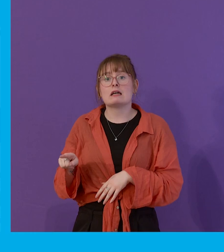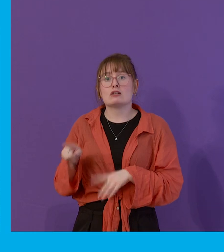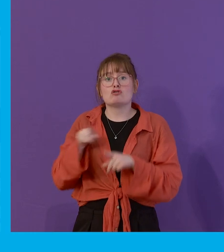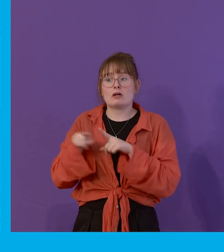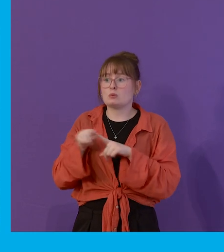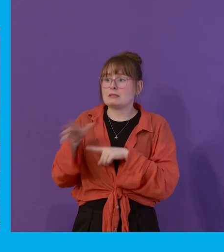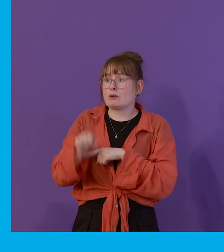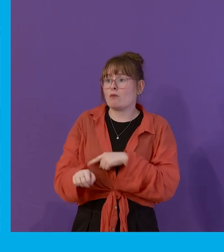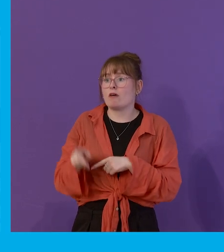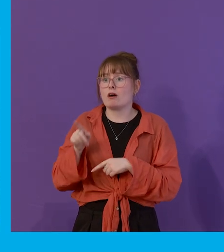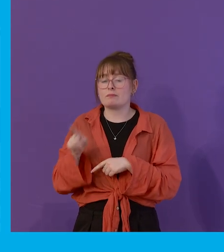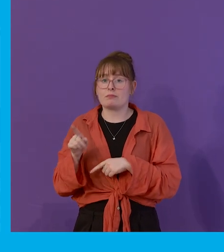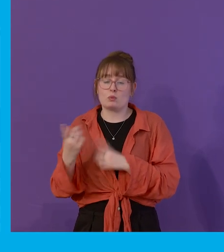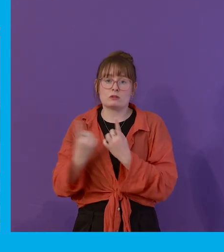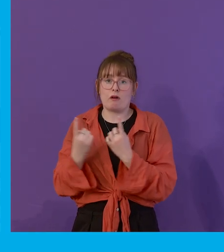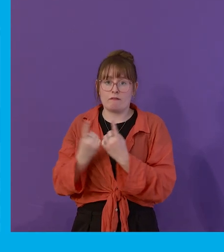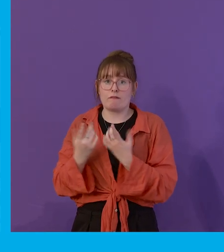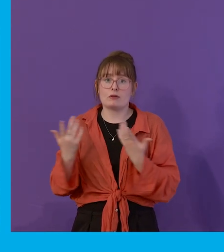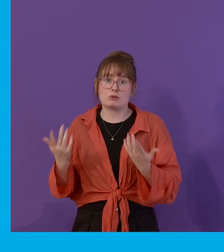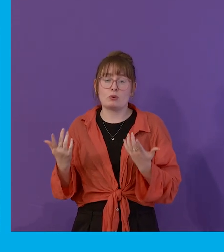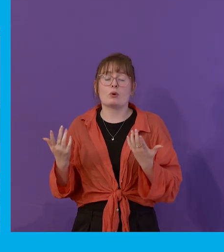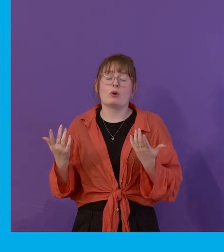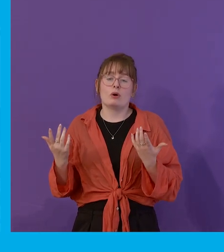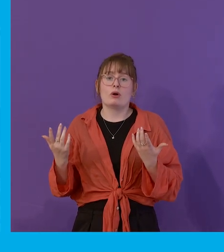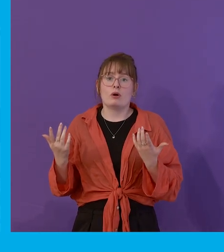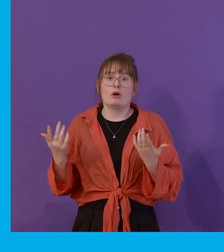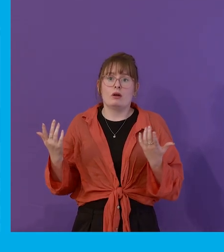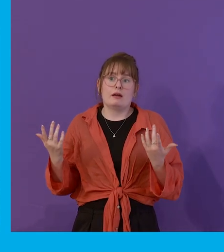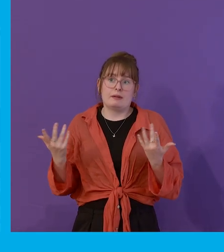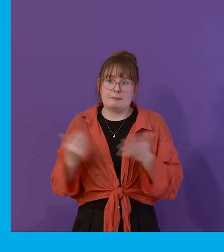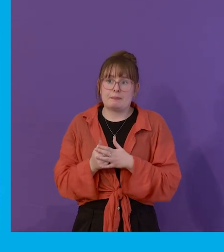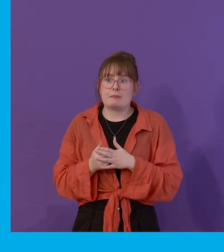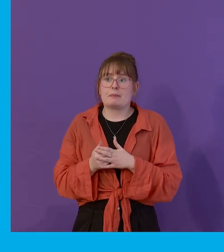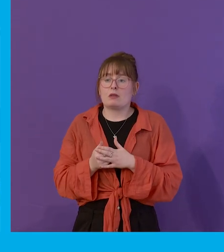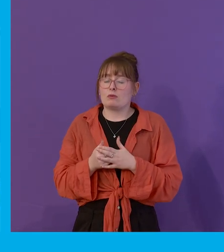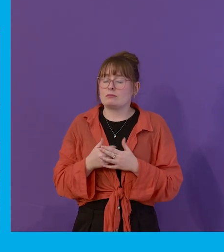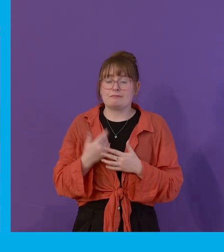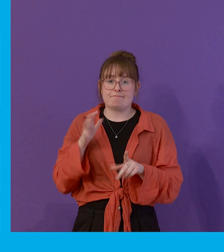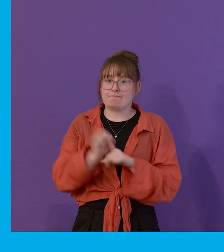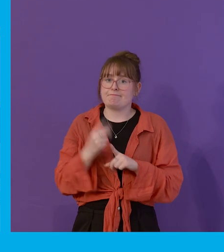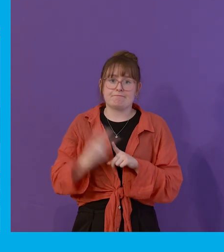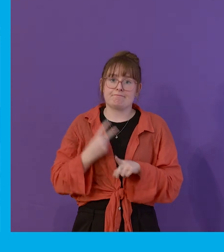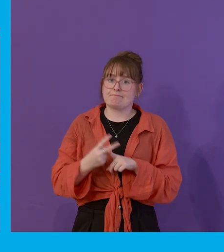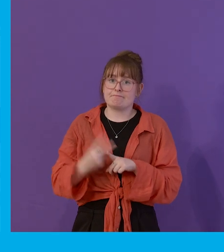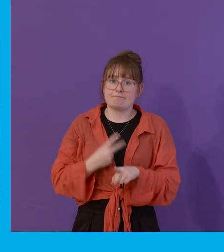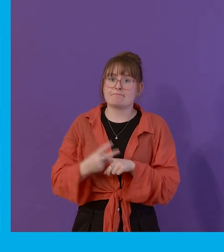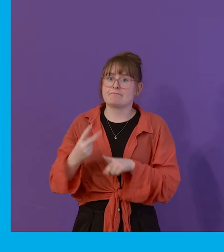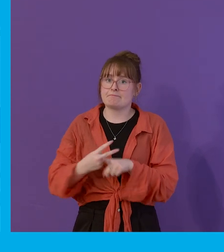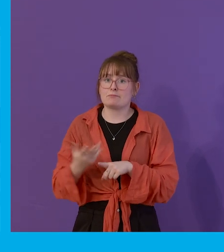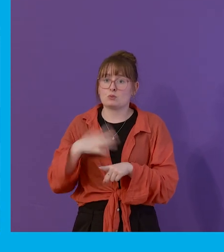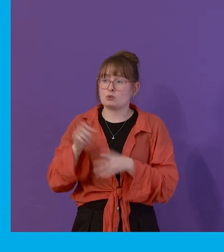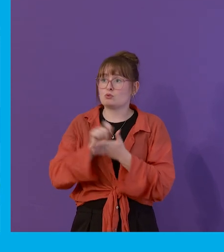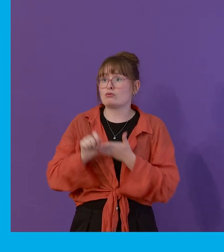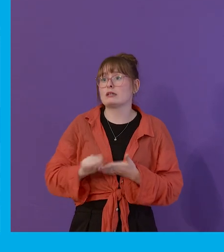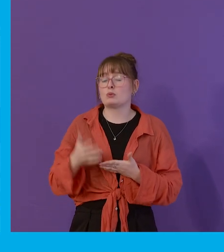the employability side of things. We find the too often the government wants to ride to the rescue